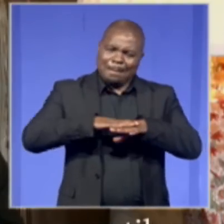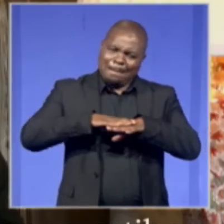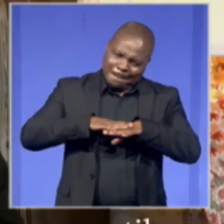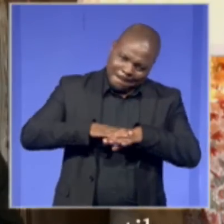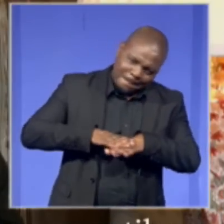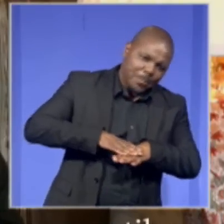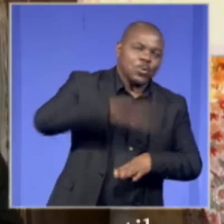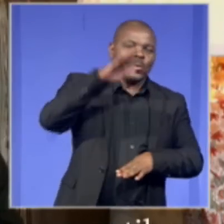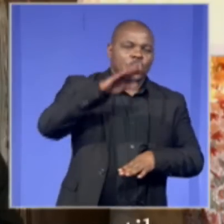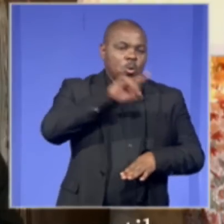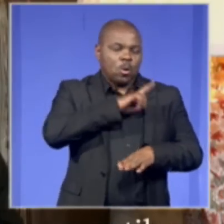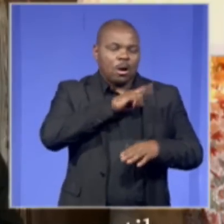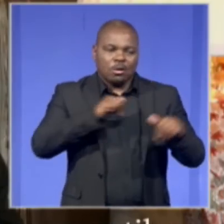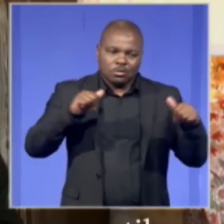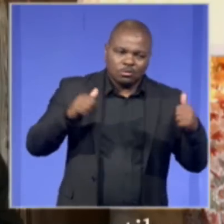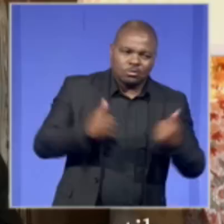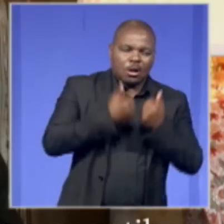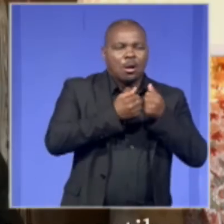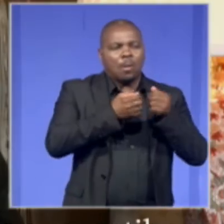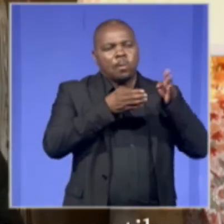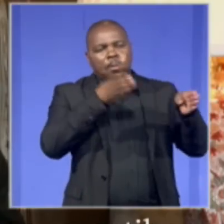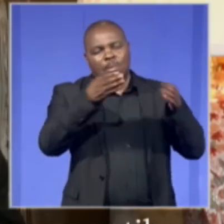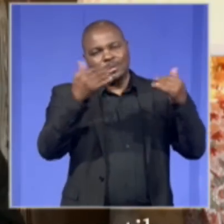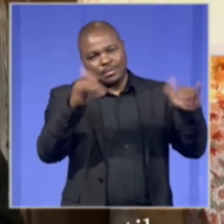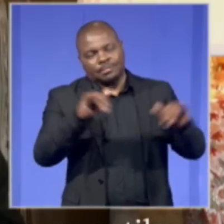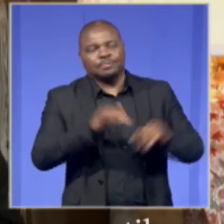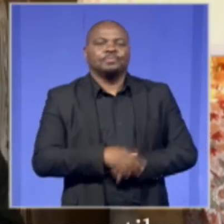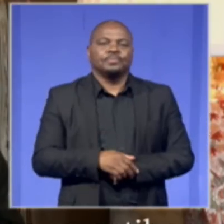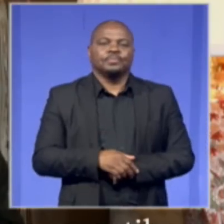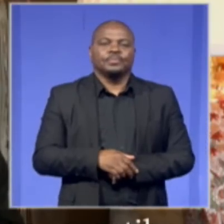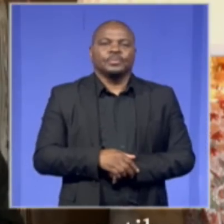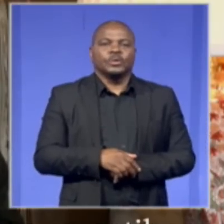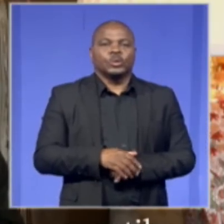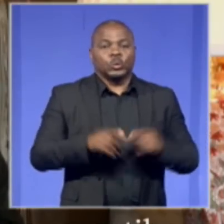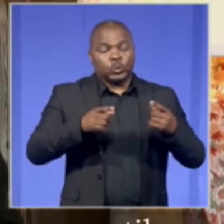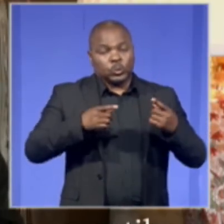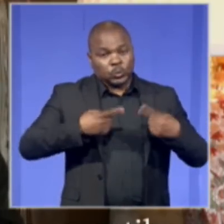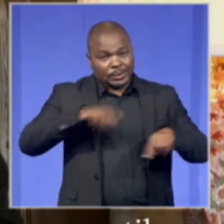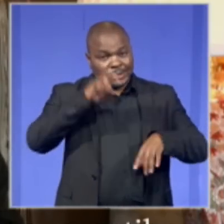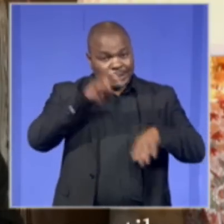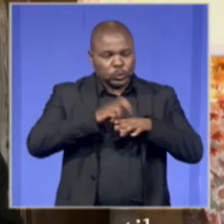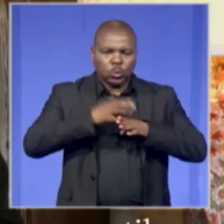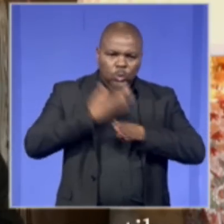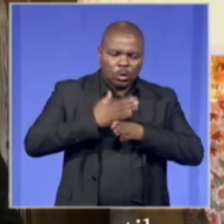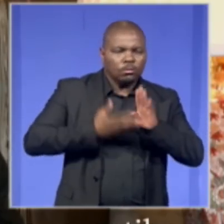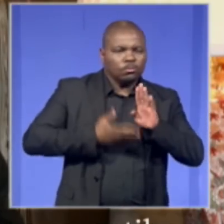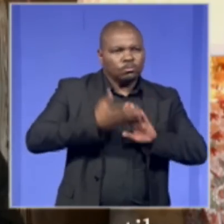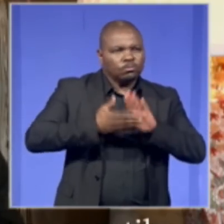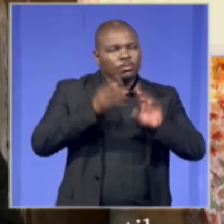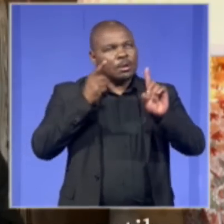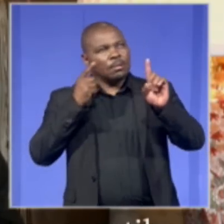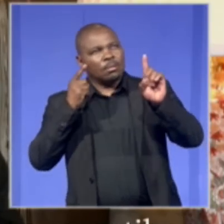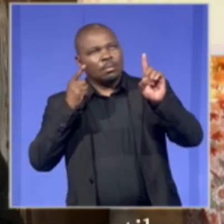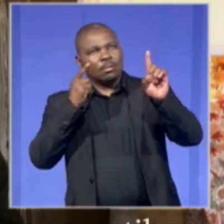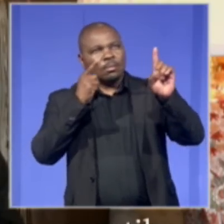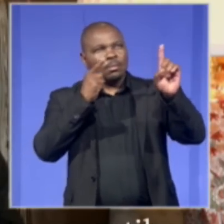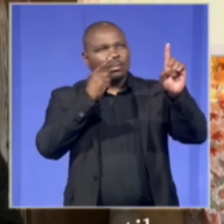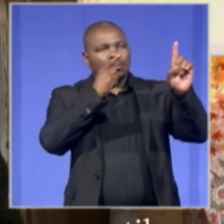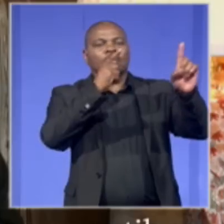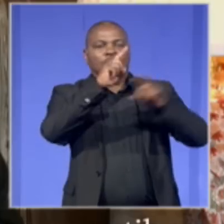the challenges that confront our nation. We need to work with urgency and purpose to grow